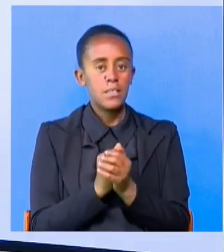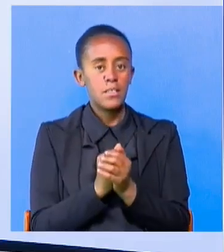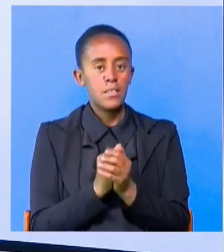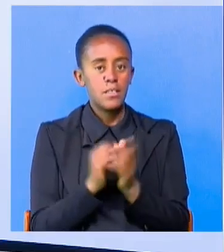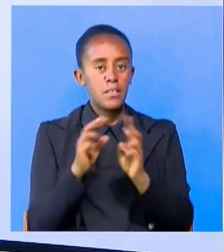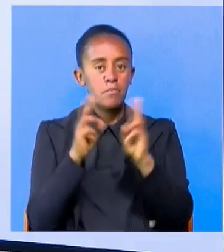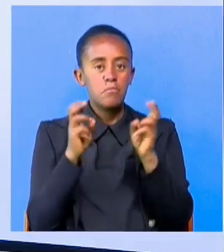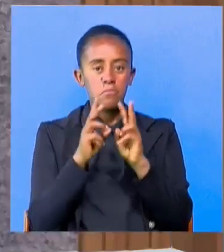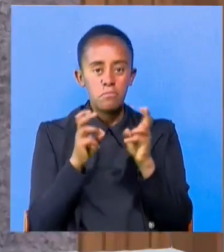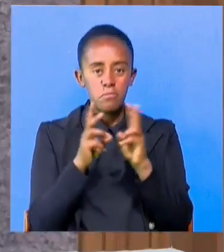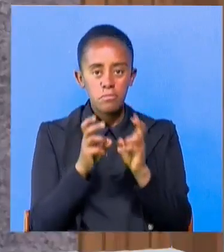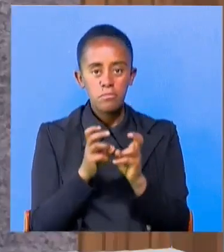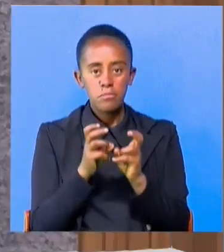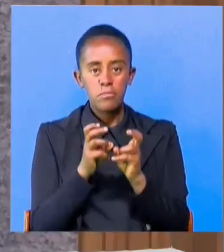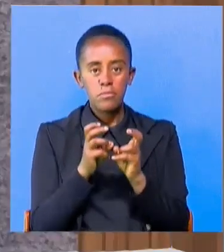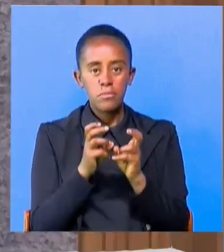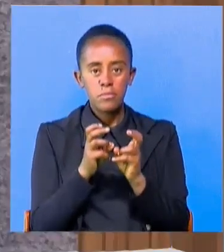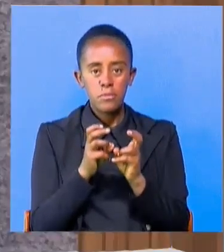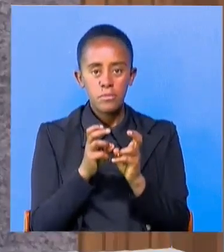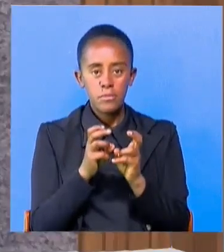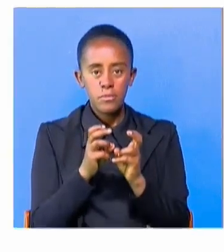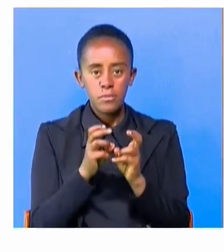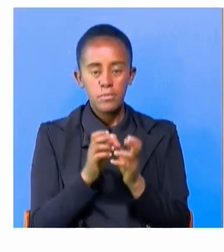topic about introduce